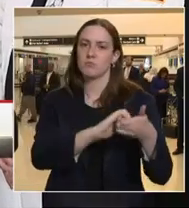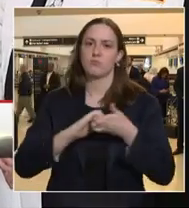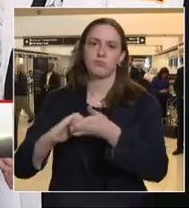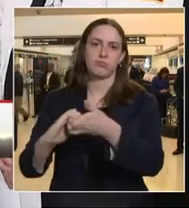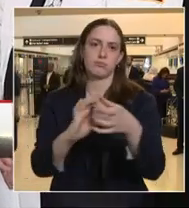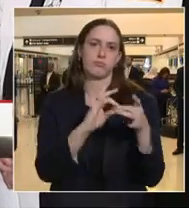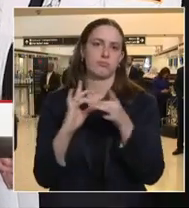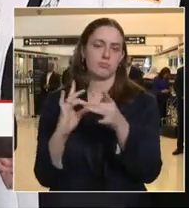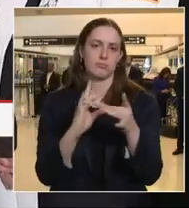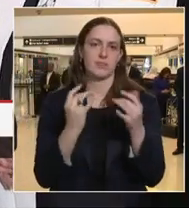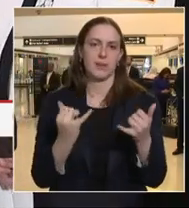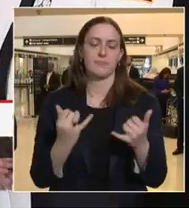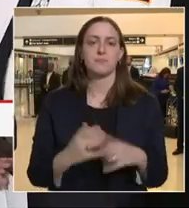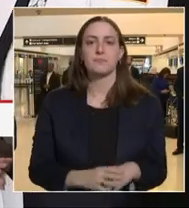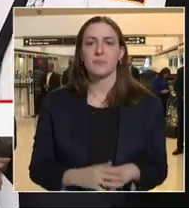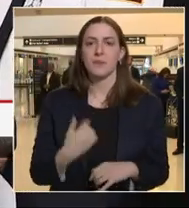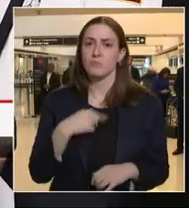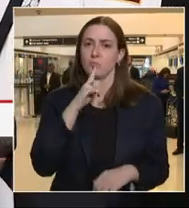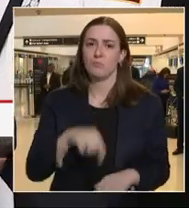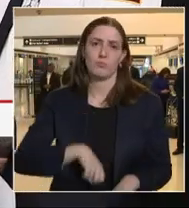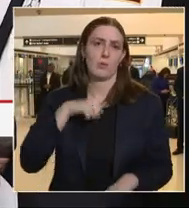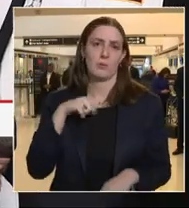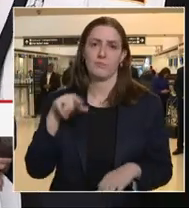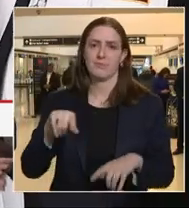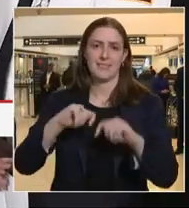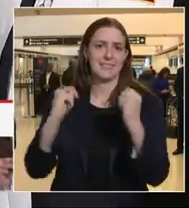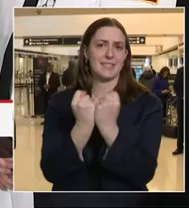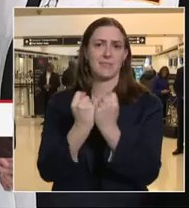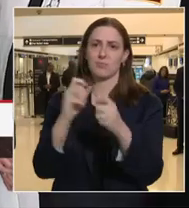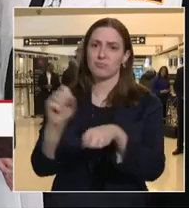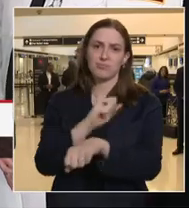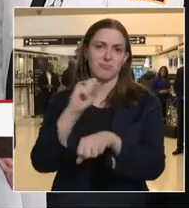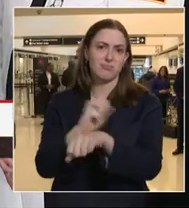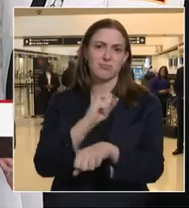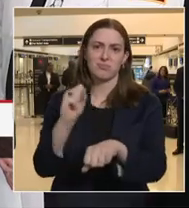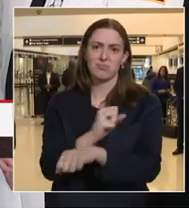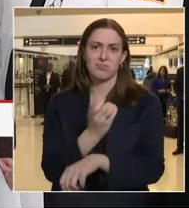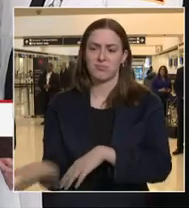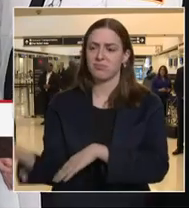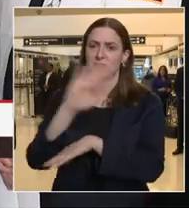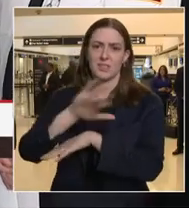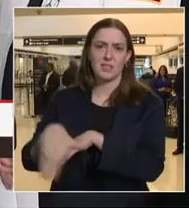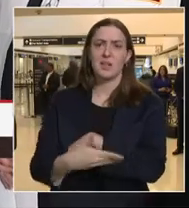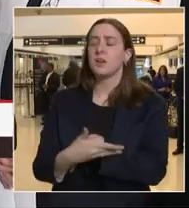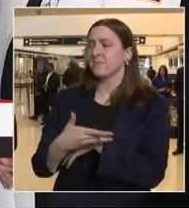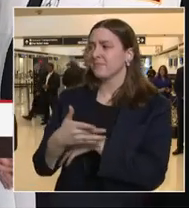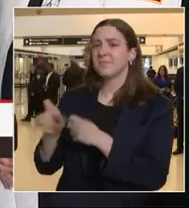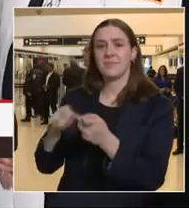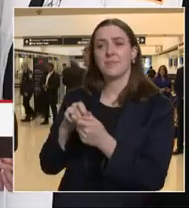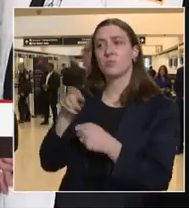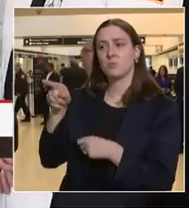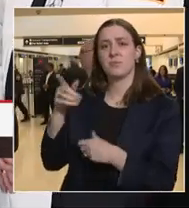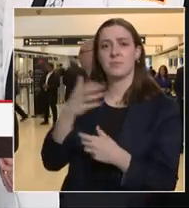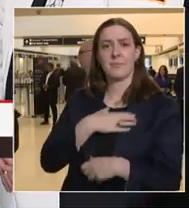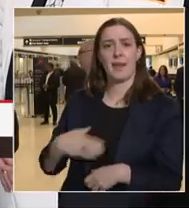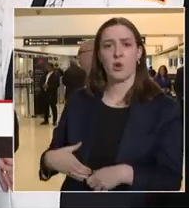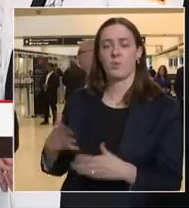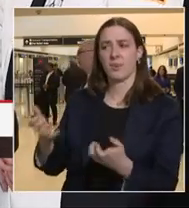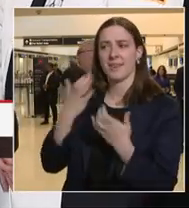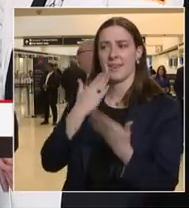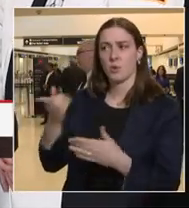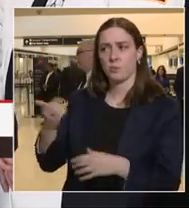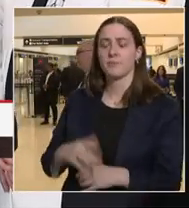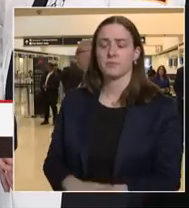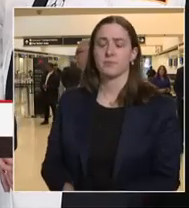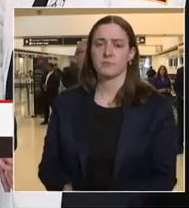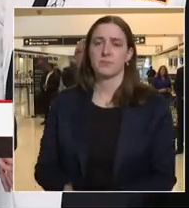unison. I couldn't be prouder of this team that's been assembled, working tirelessly. Mayor, I want to thank you specifically for your work. A few